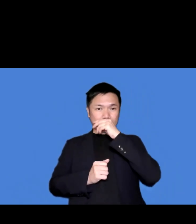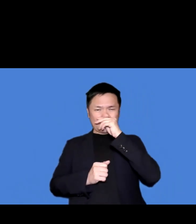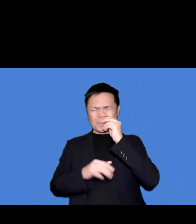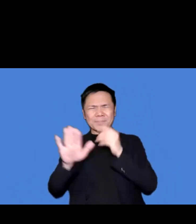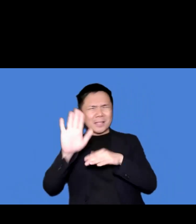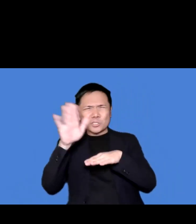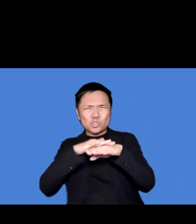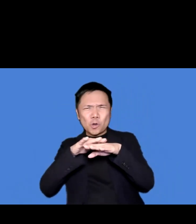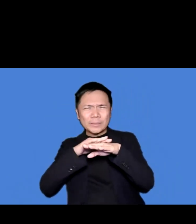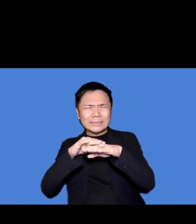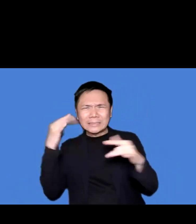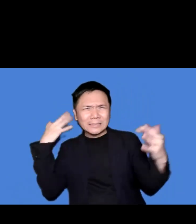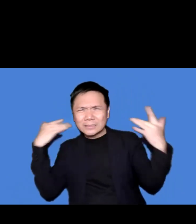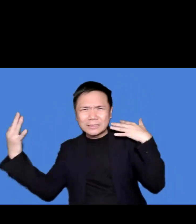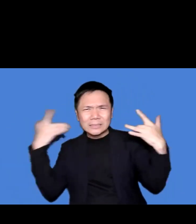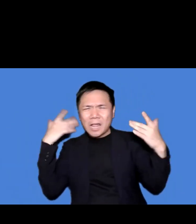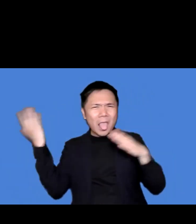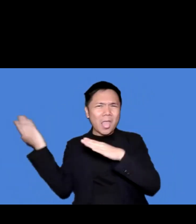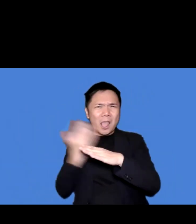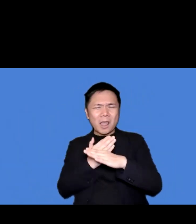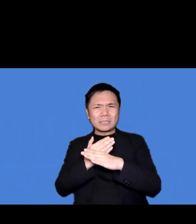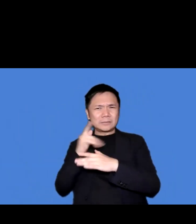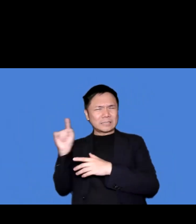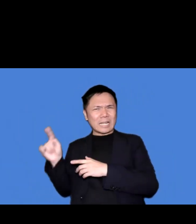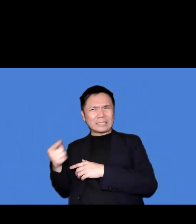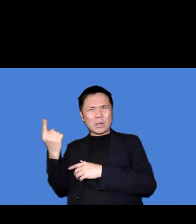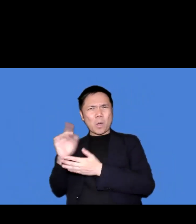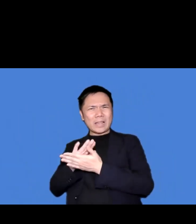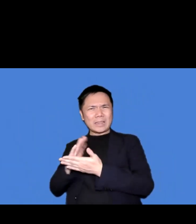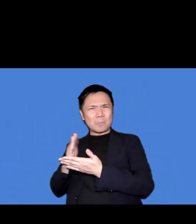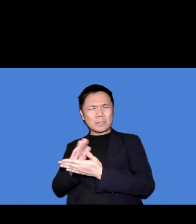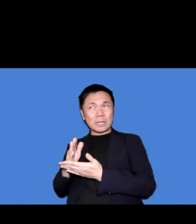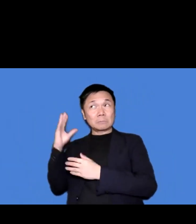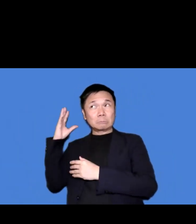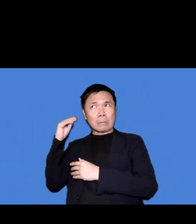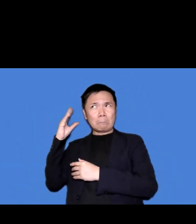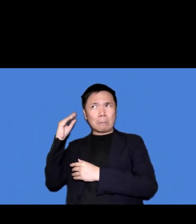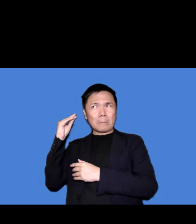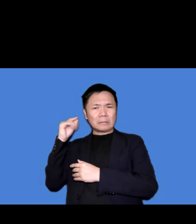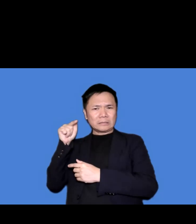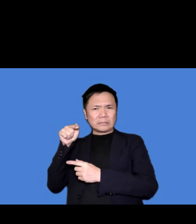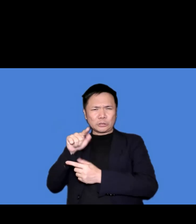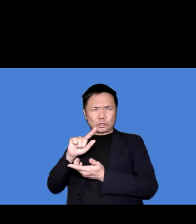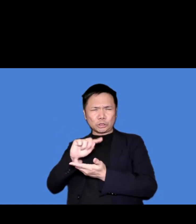Sorry to interrupt, Yusra. I think one of the interrupters is speaking into the English channel.